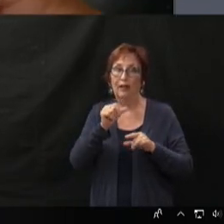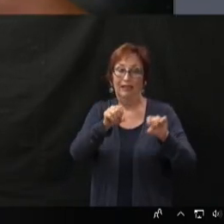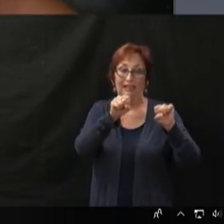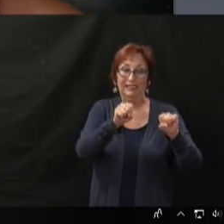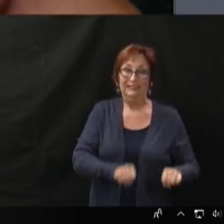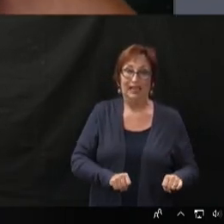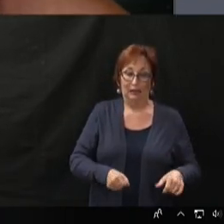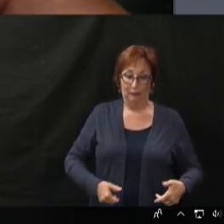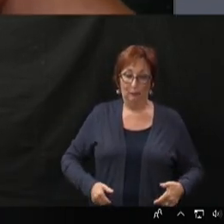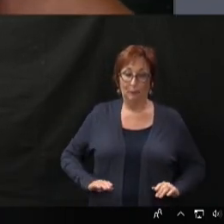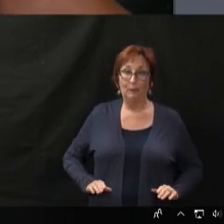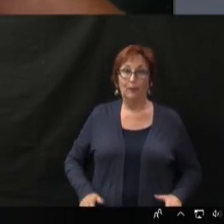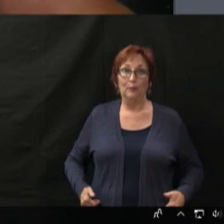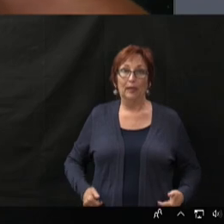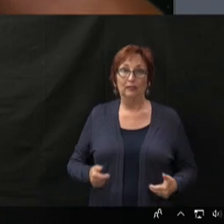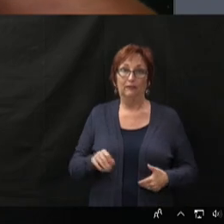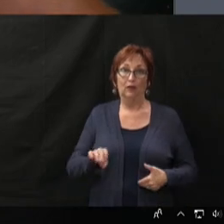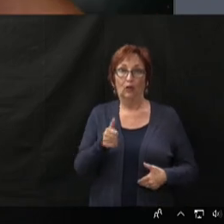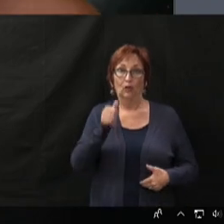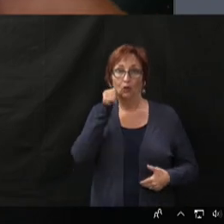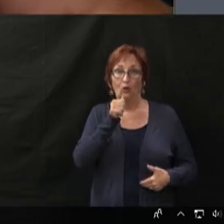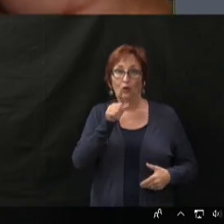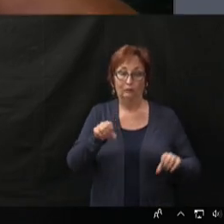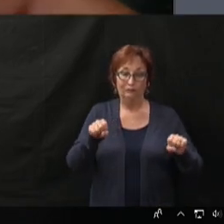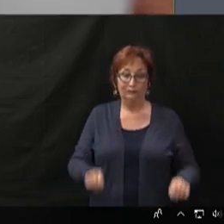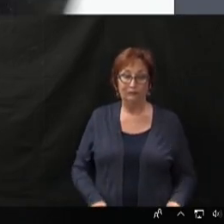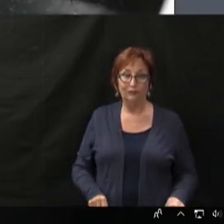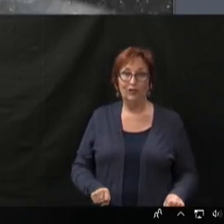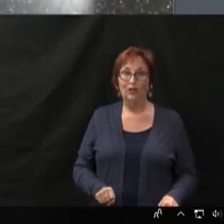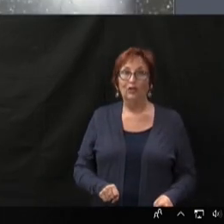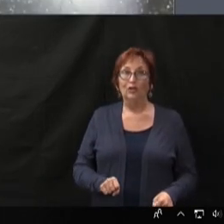and our example word was always de-pantsed.